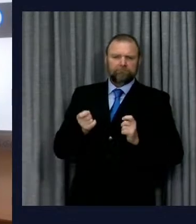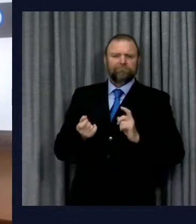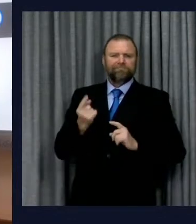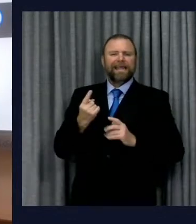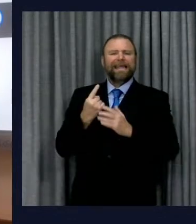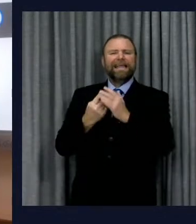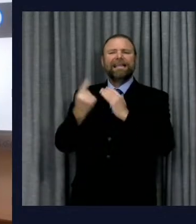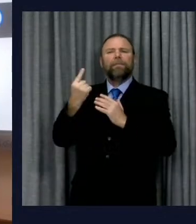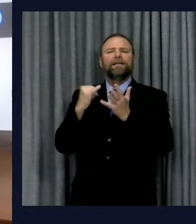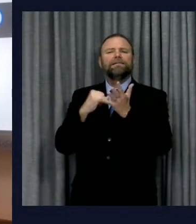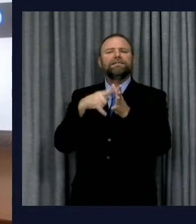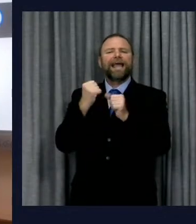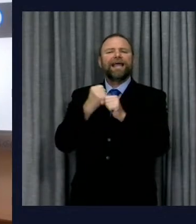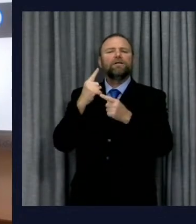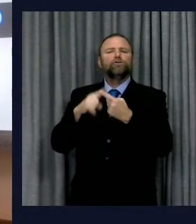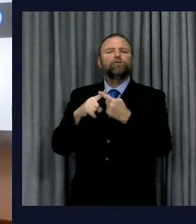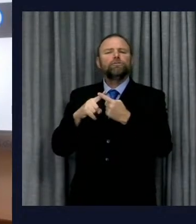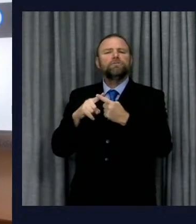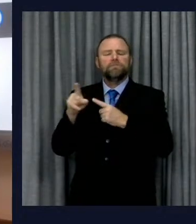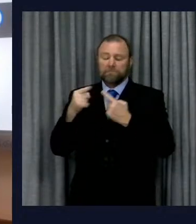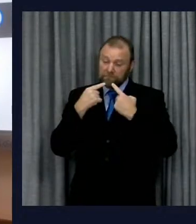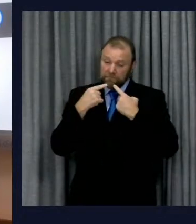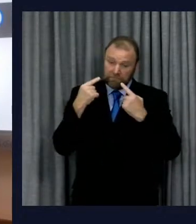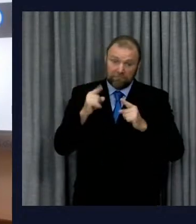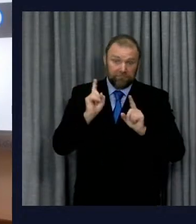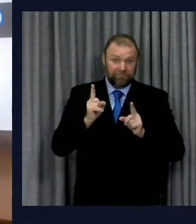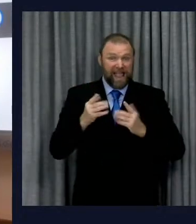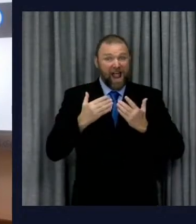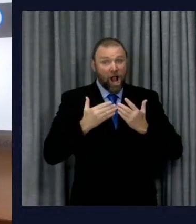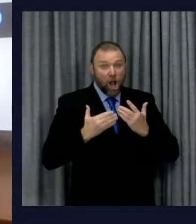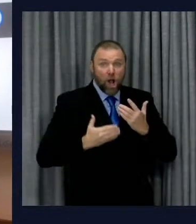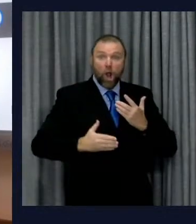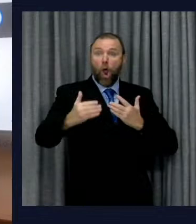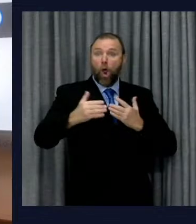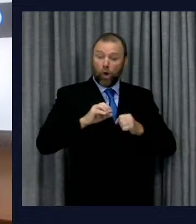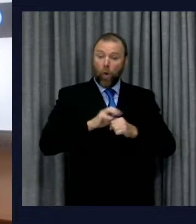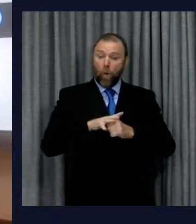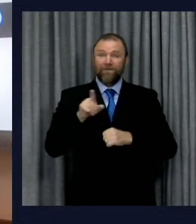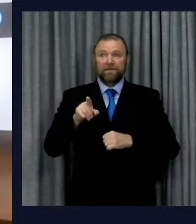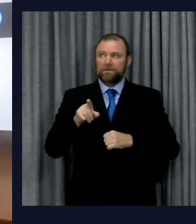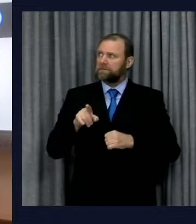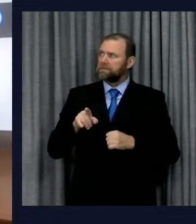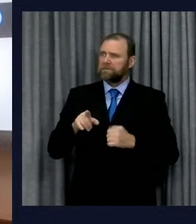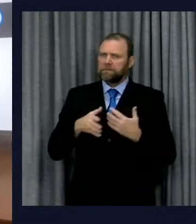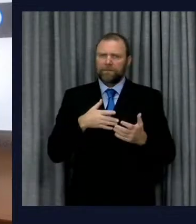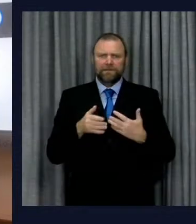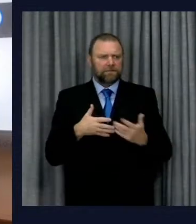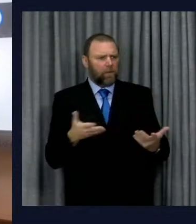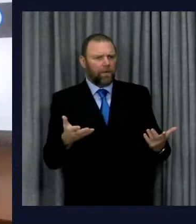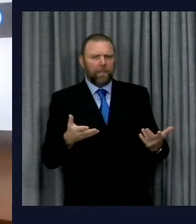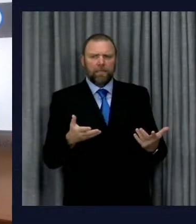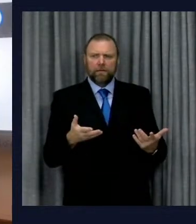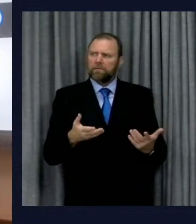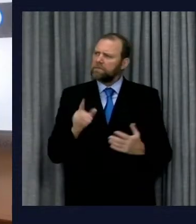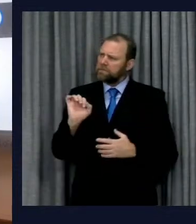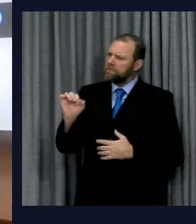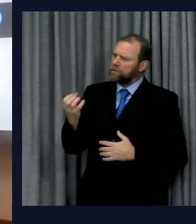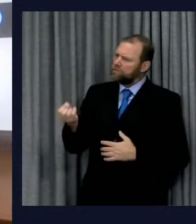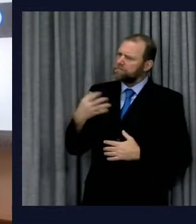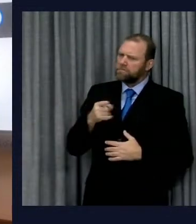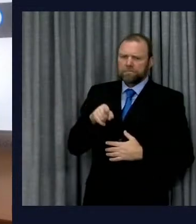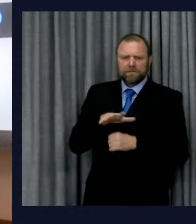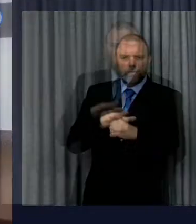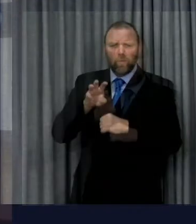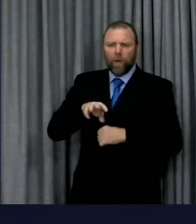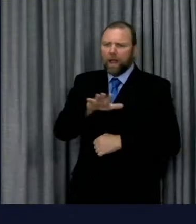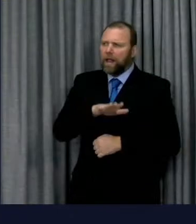with experts, saying that the issue of long COVID isn't really being addressed. What can you tell us about the situation in